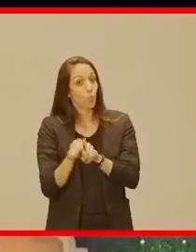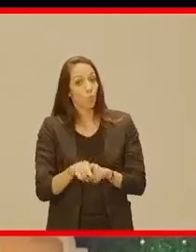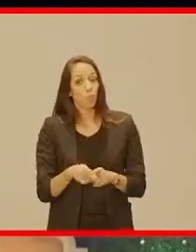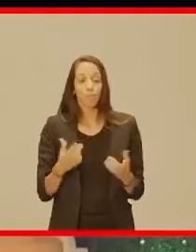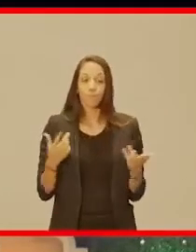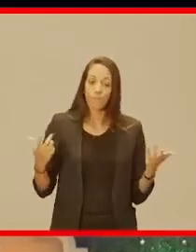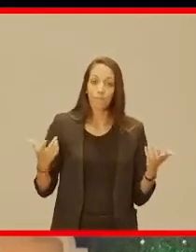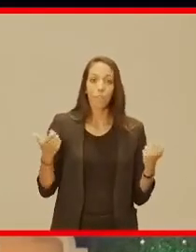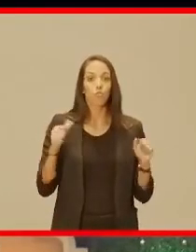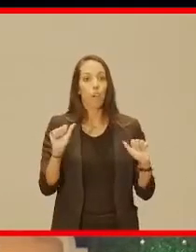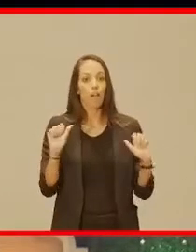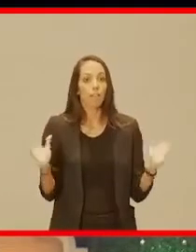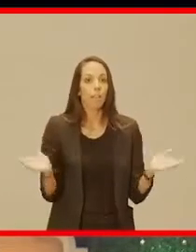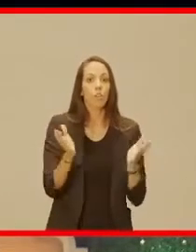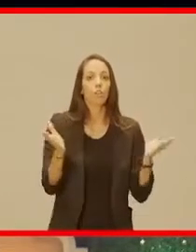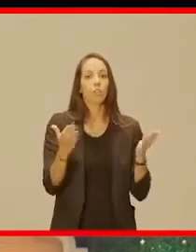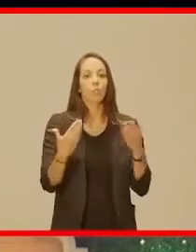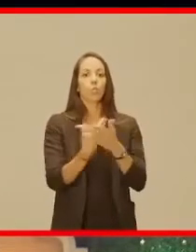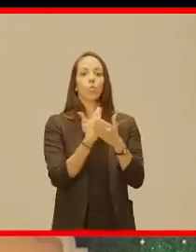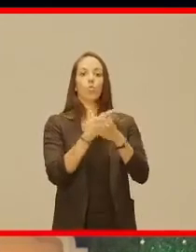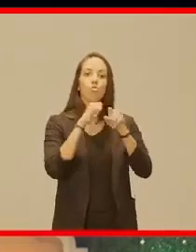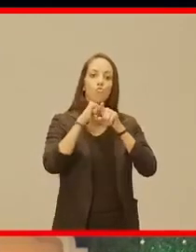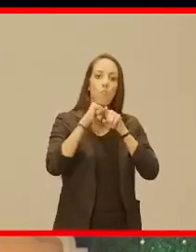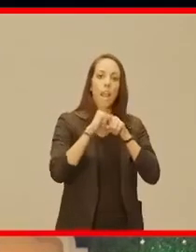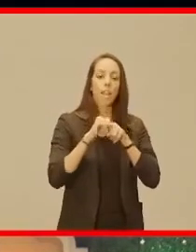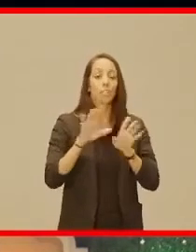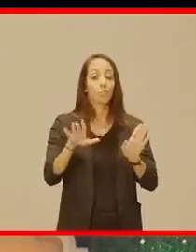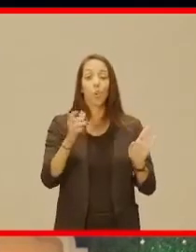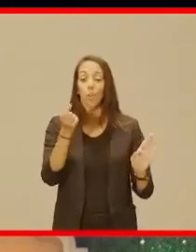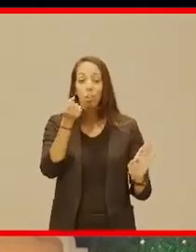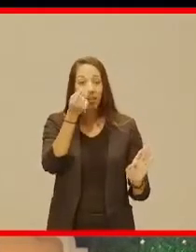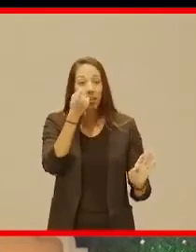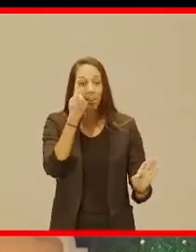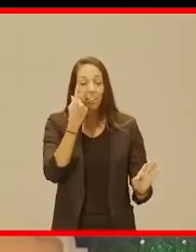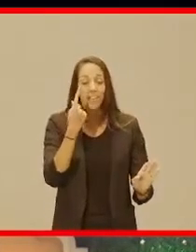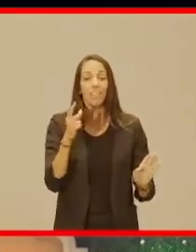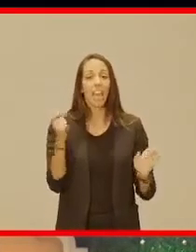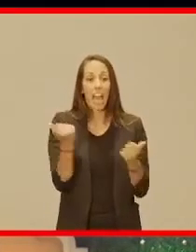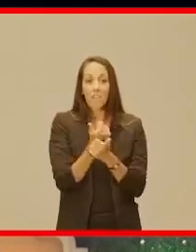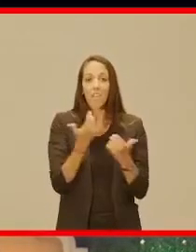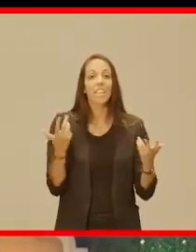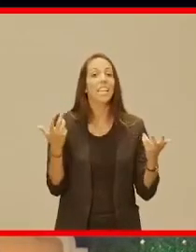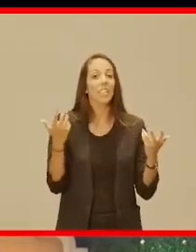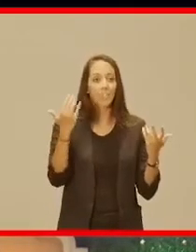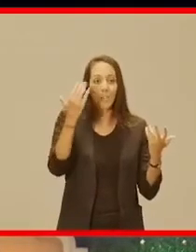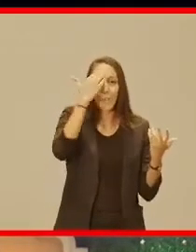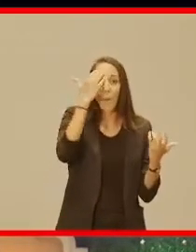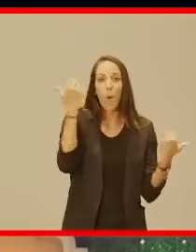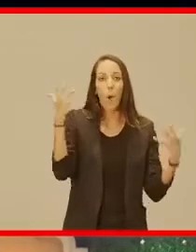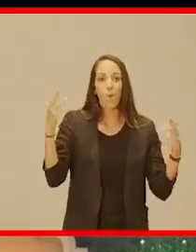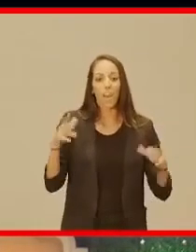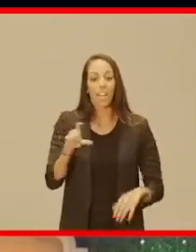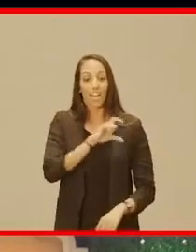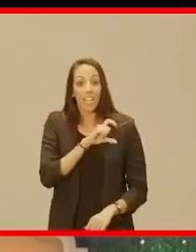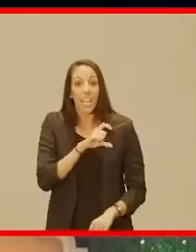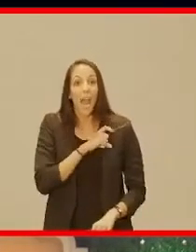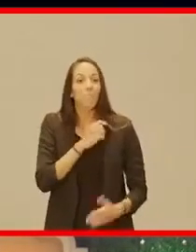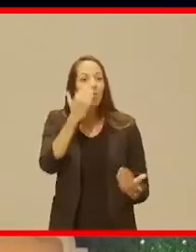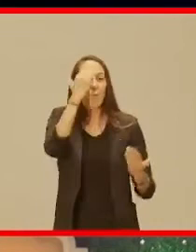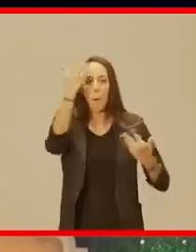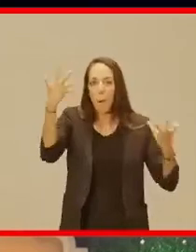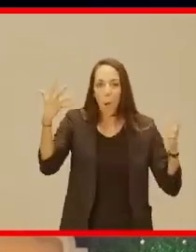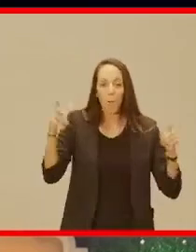different training. And listen, half of this is understanding, and listen, our law enforcement has a really hard job,